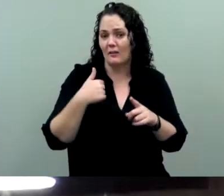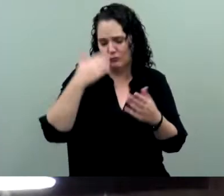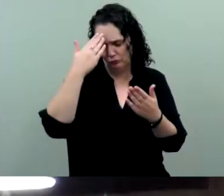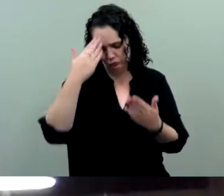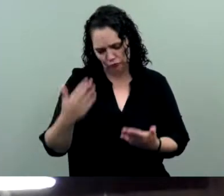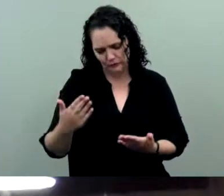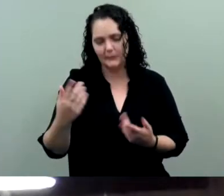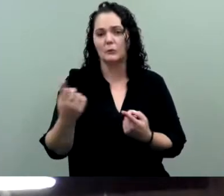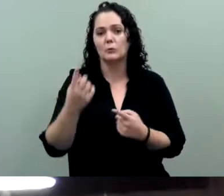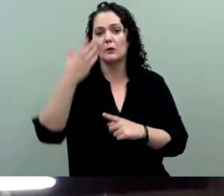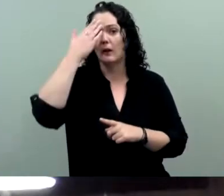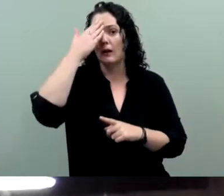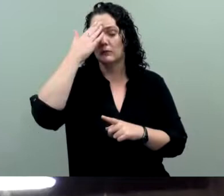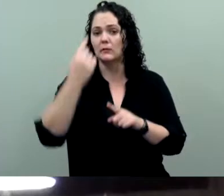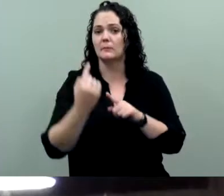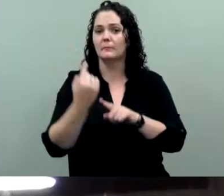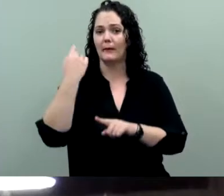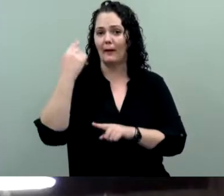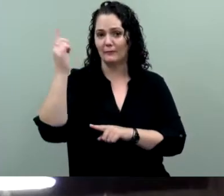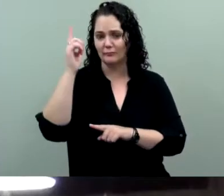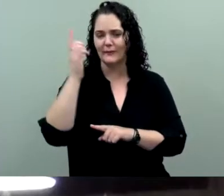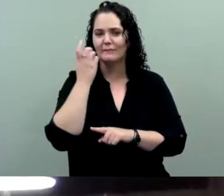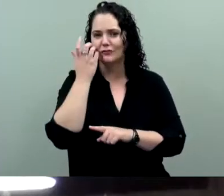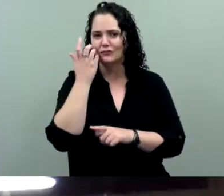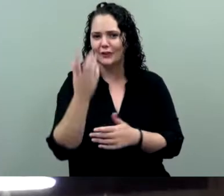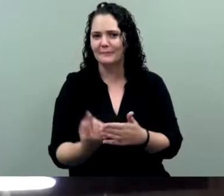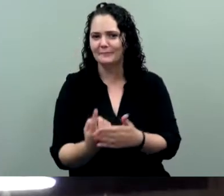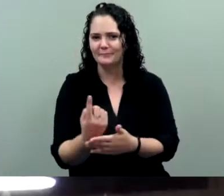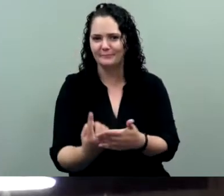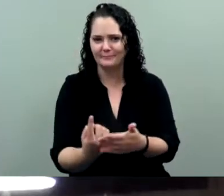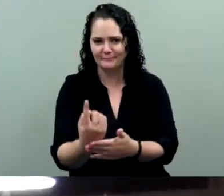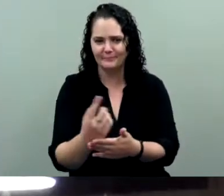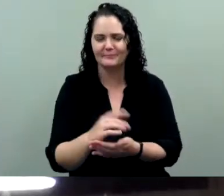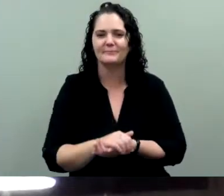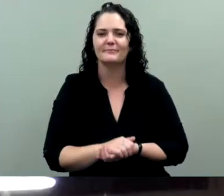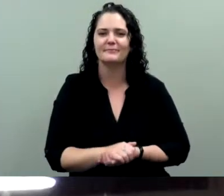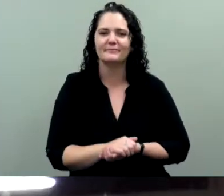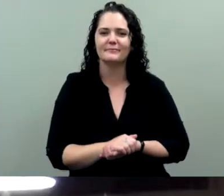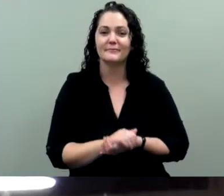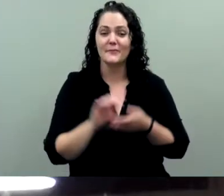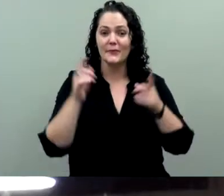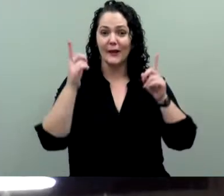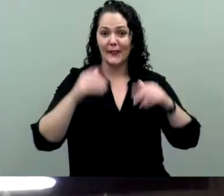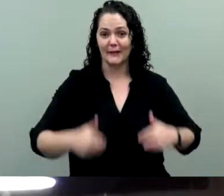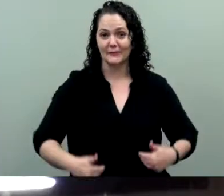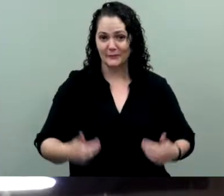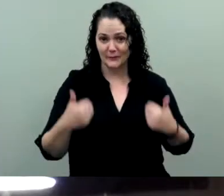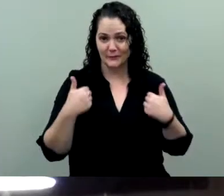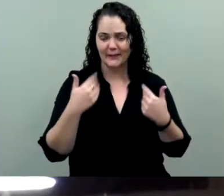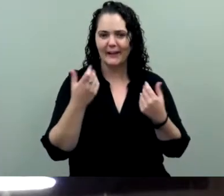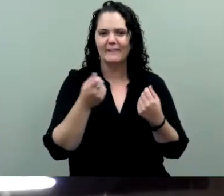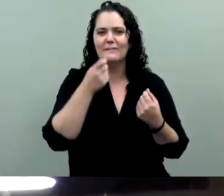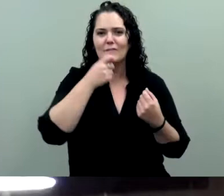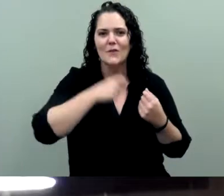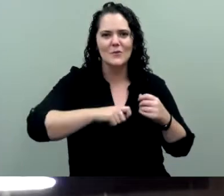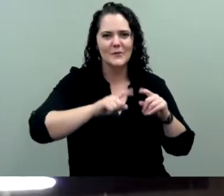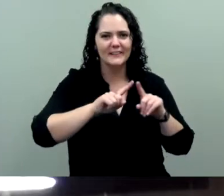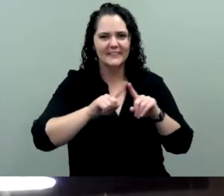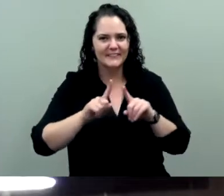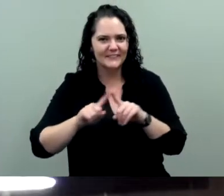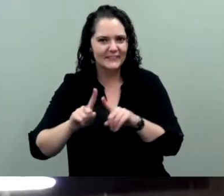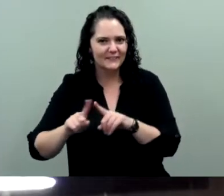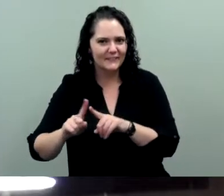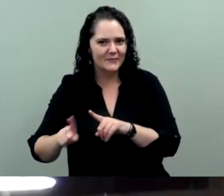respect to elders past, present, and emerging. This morning, we are going to do a few different things. We're going to be